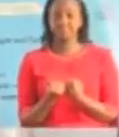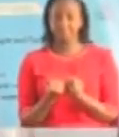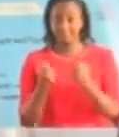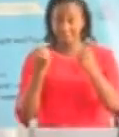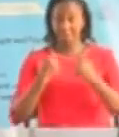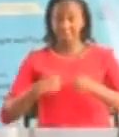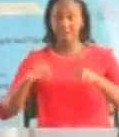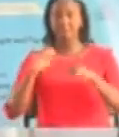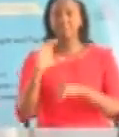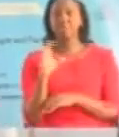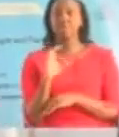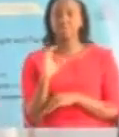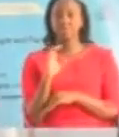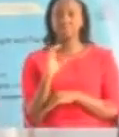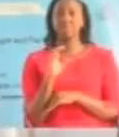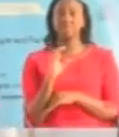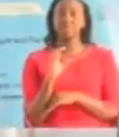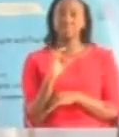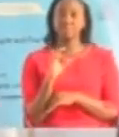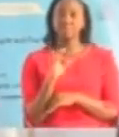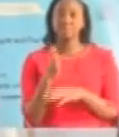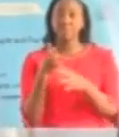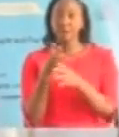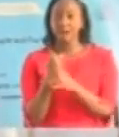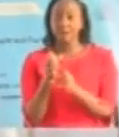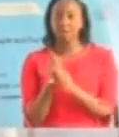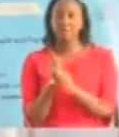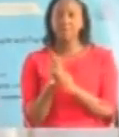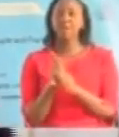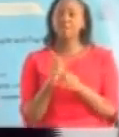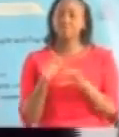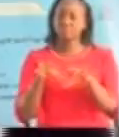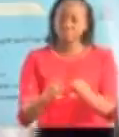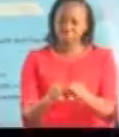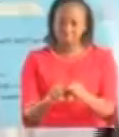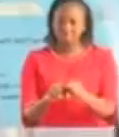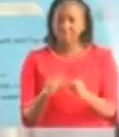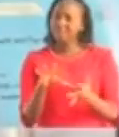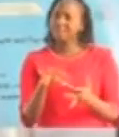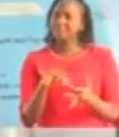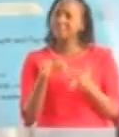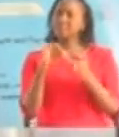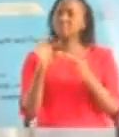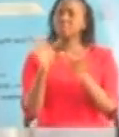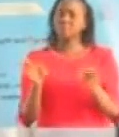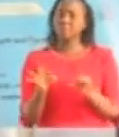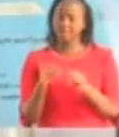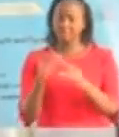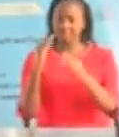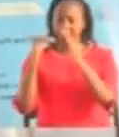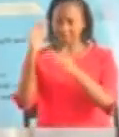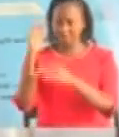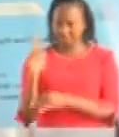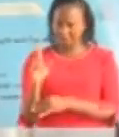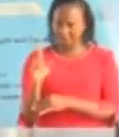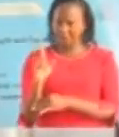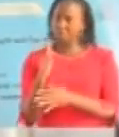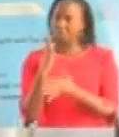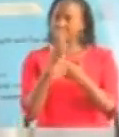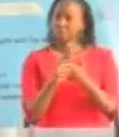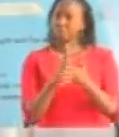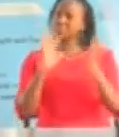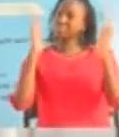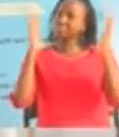Madam Chancellor, the alumni occupy a special place in the University of Nairobi. We appreciate their